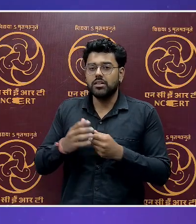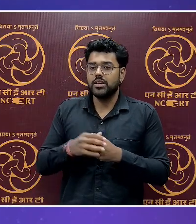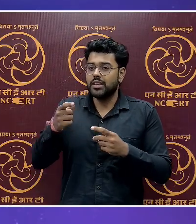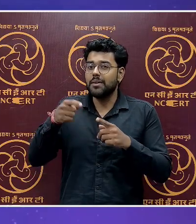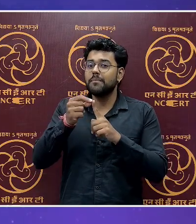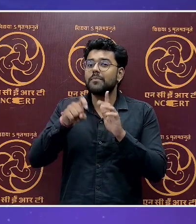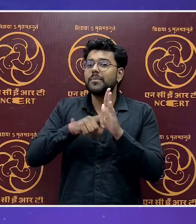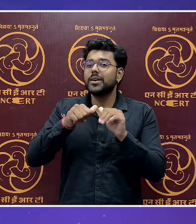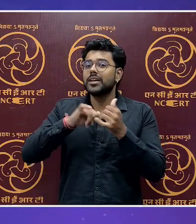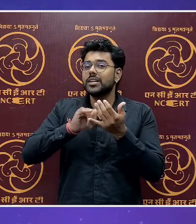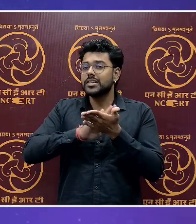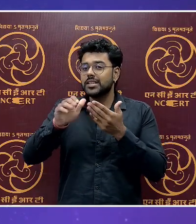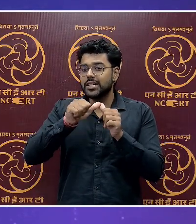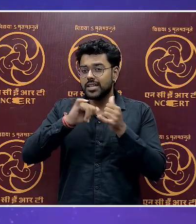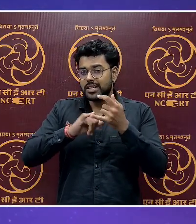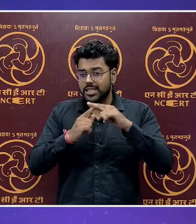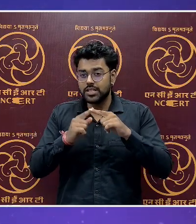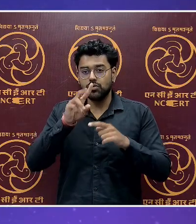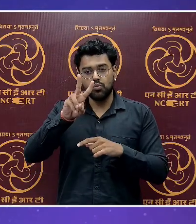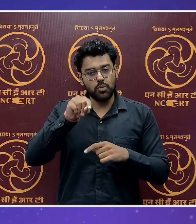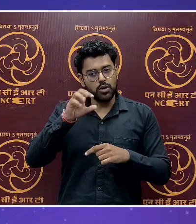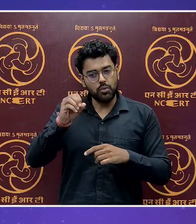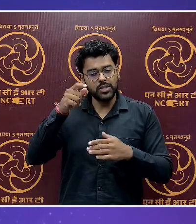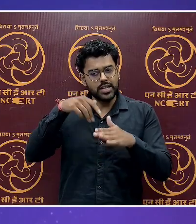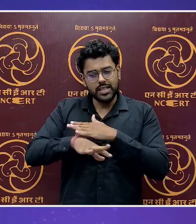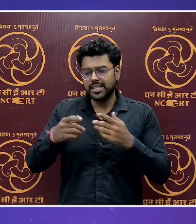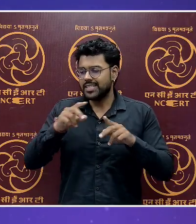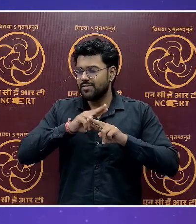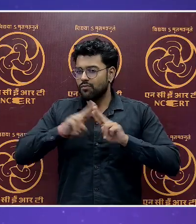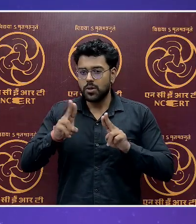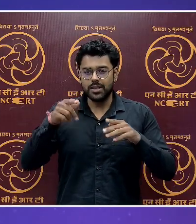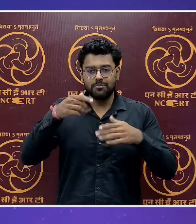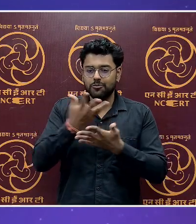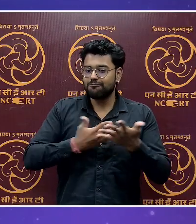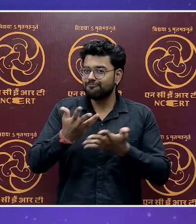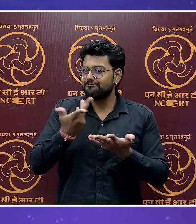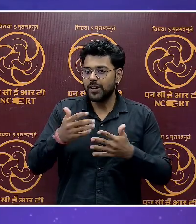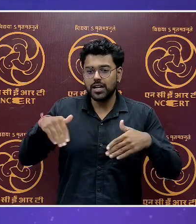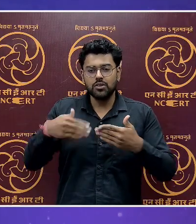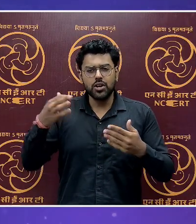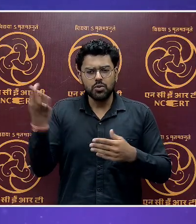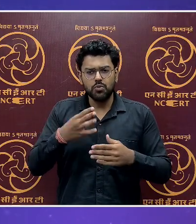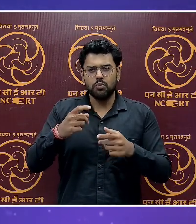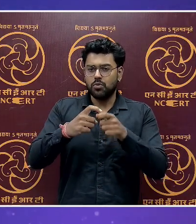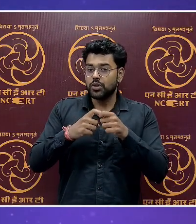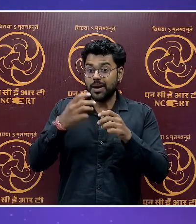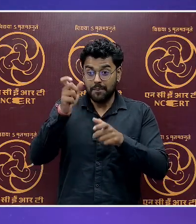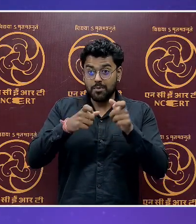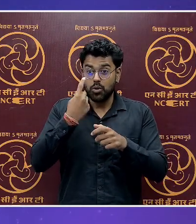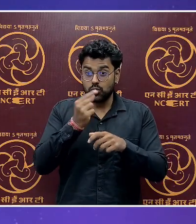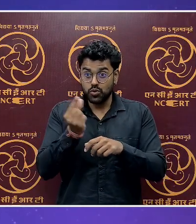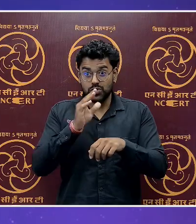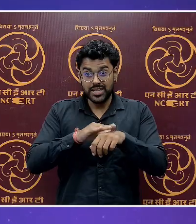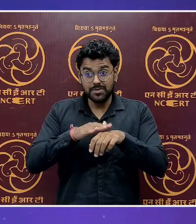PRASHAST 2.0, and this orientation program is all about introducing new features and sorting the queries that our viewers or the